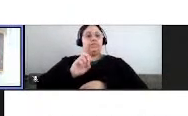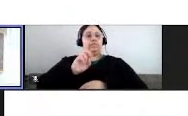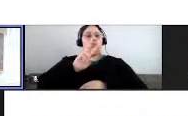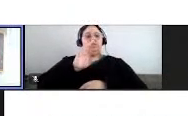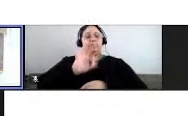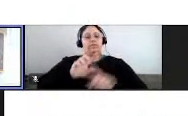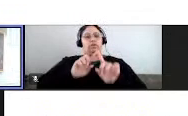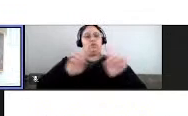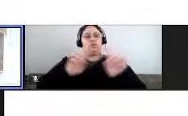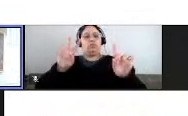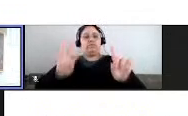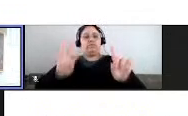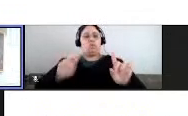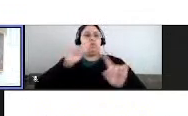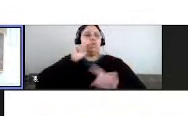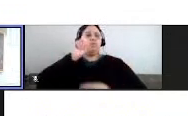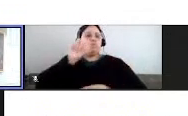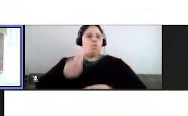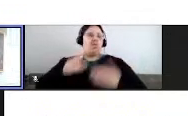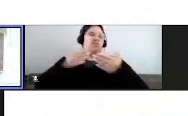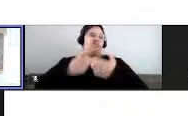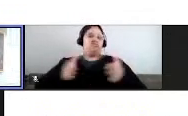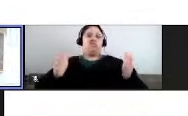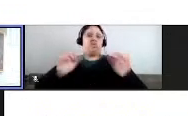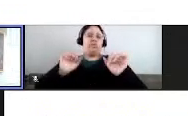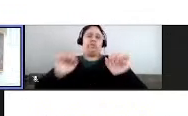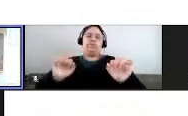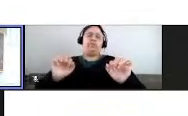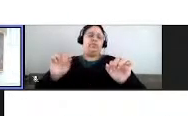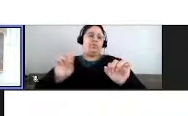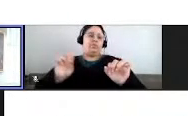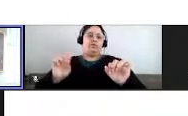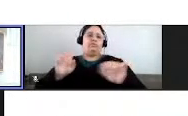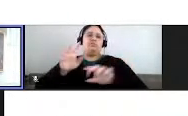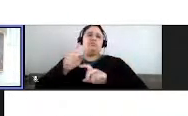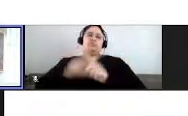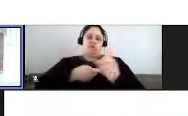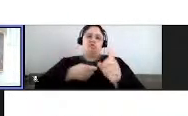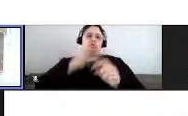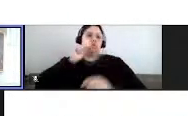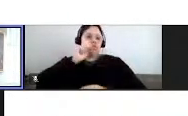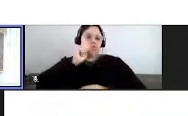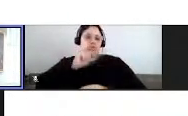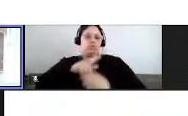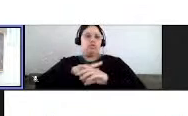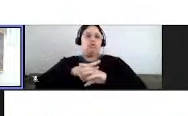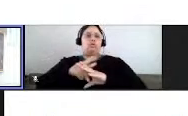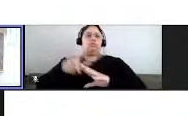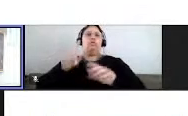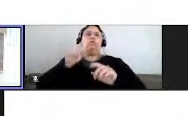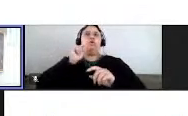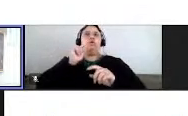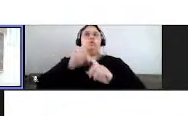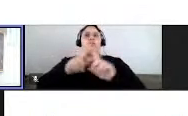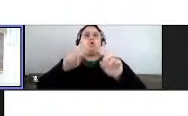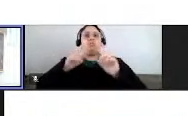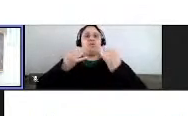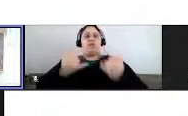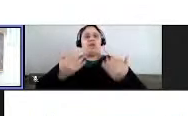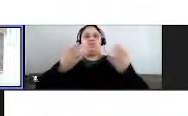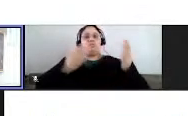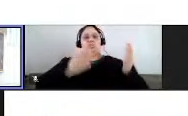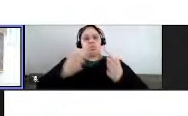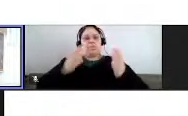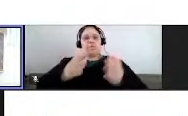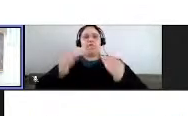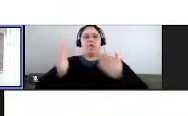23-24, again to note, quarter one generally is the slow quarter. It is the quarter where the department prepares the